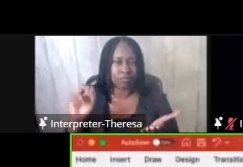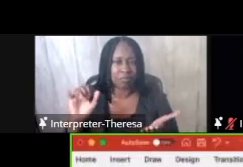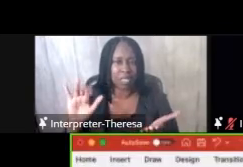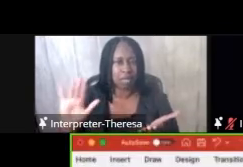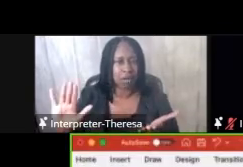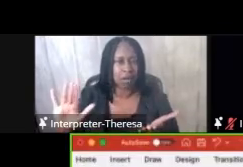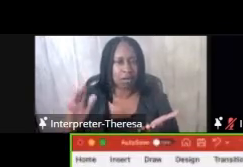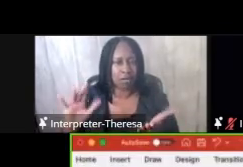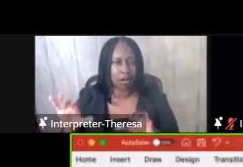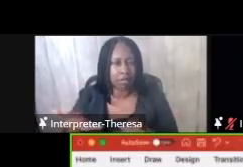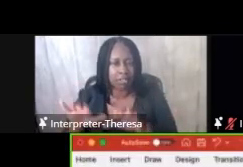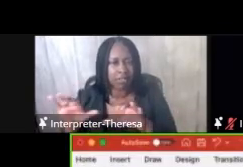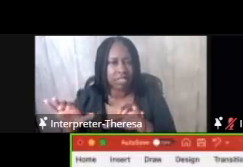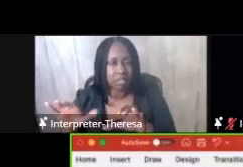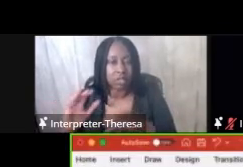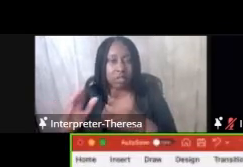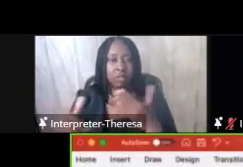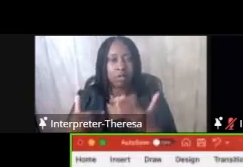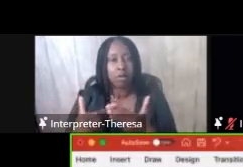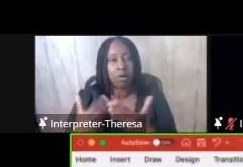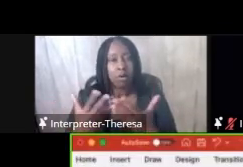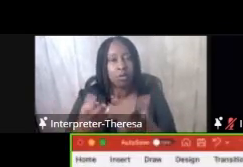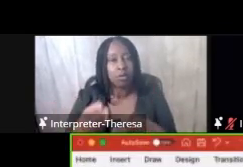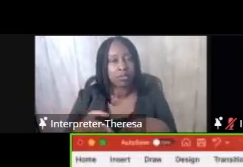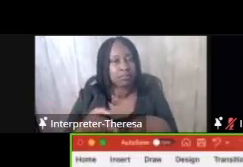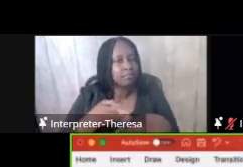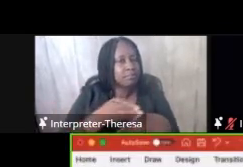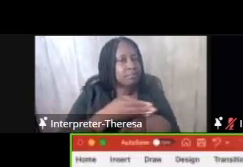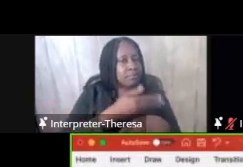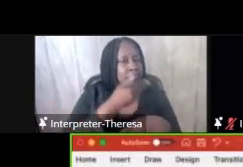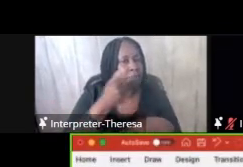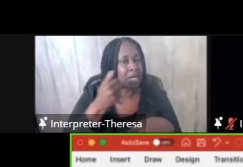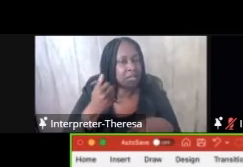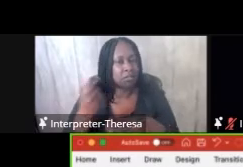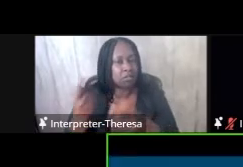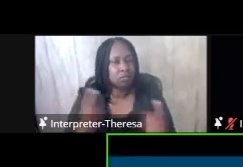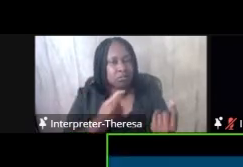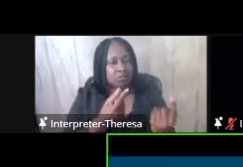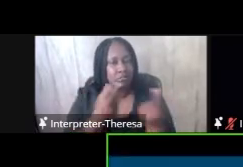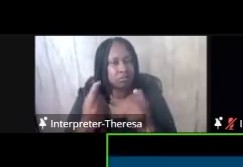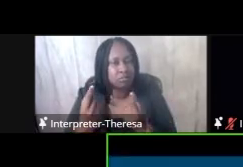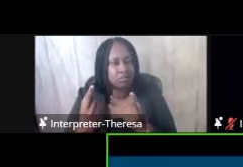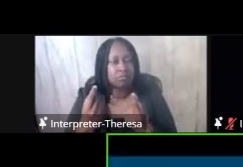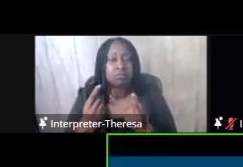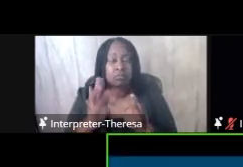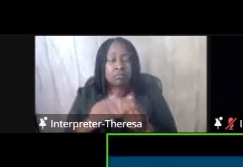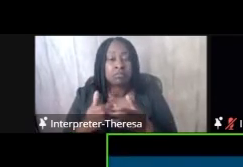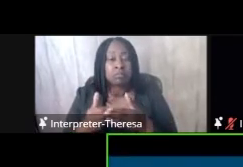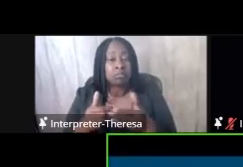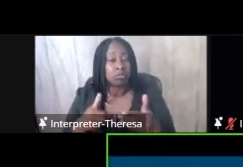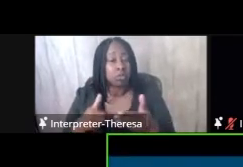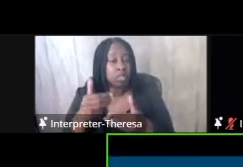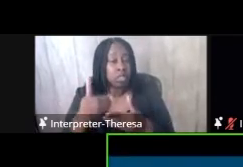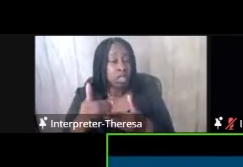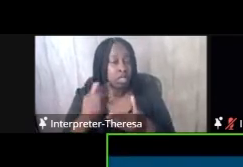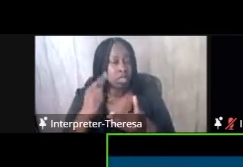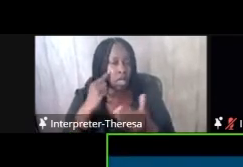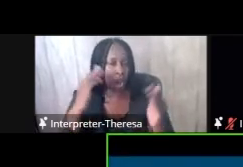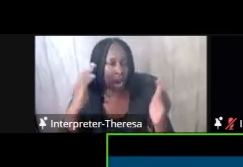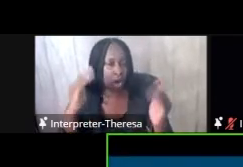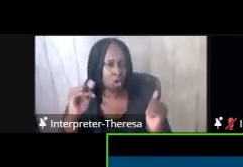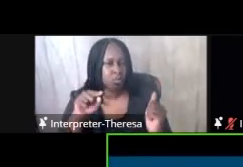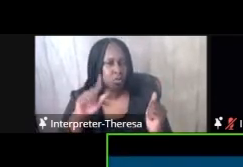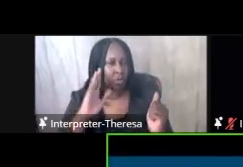so just as we transition to the next part, I hope that you'll just consider this question. And if you feel moved to do so, respond in the